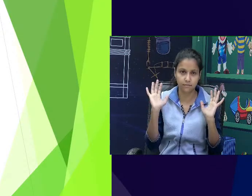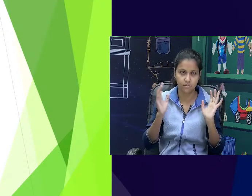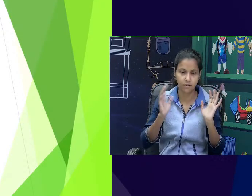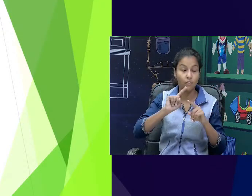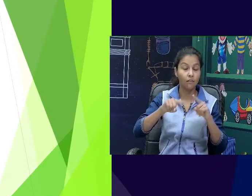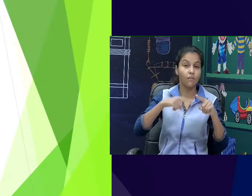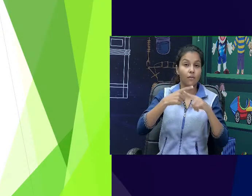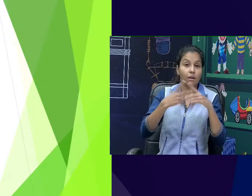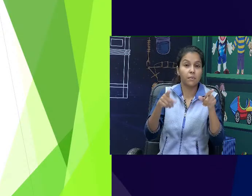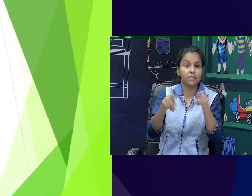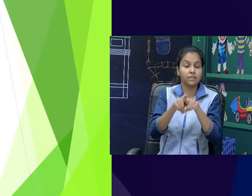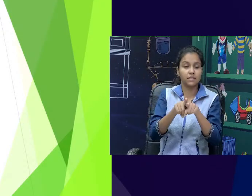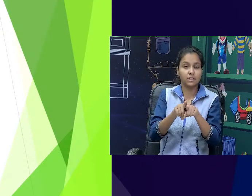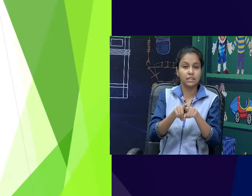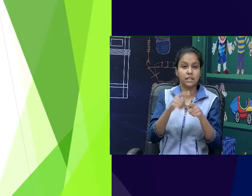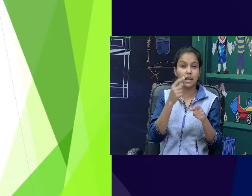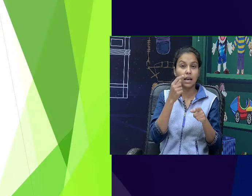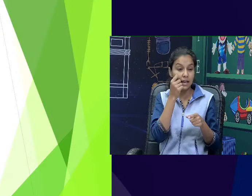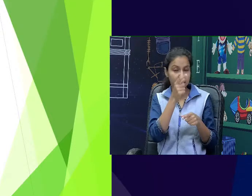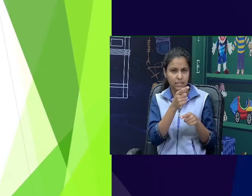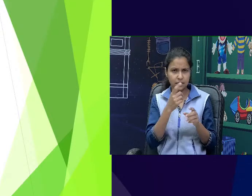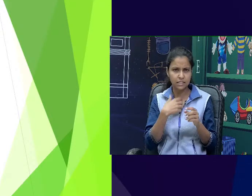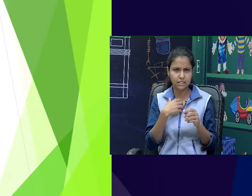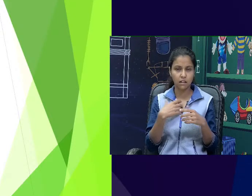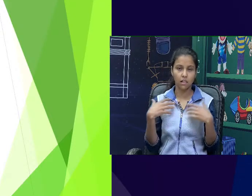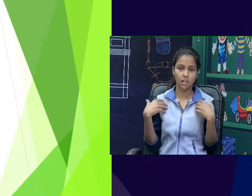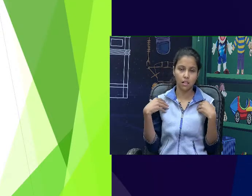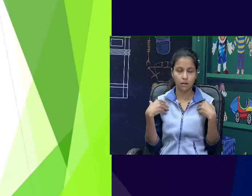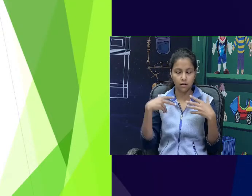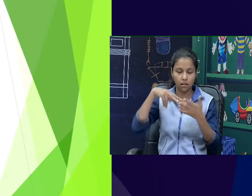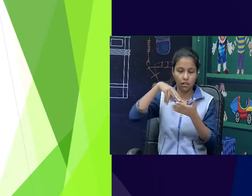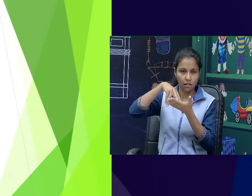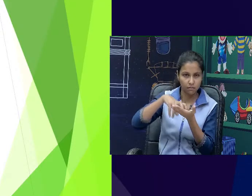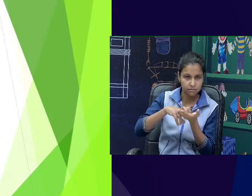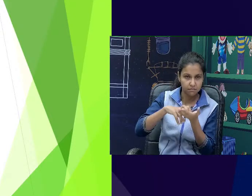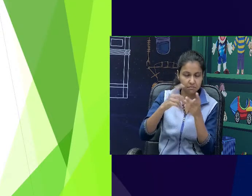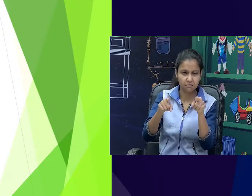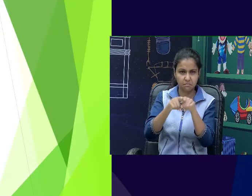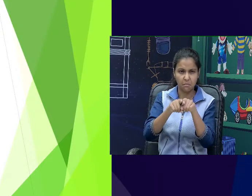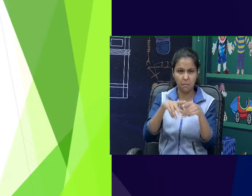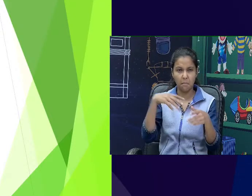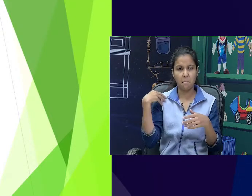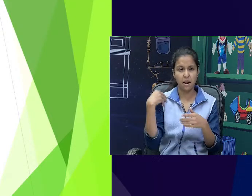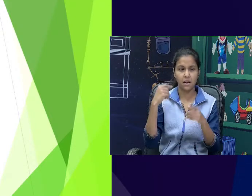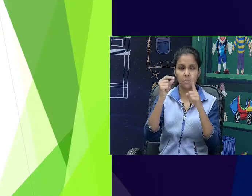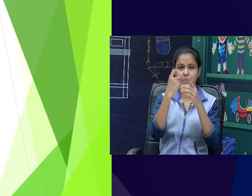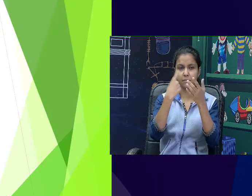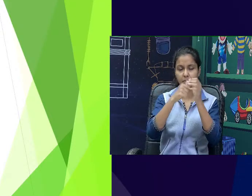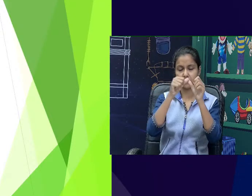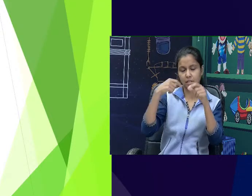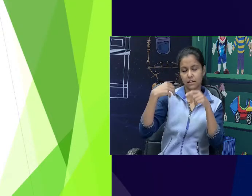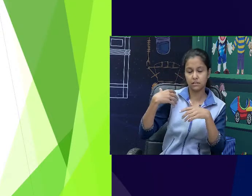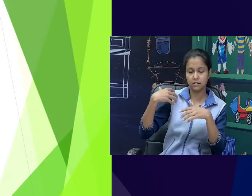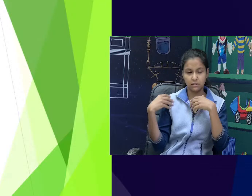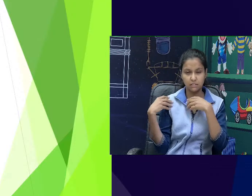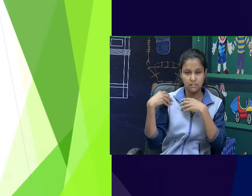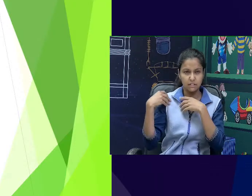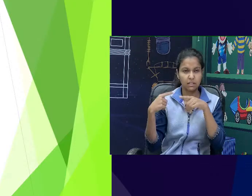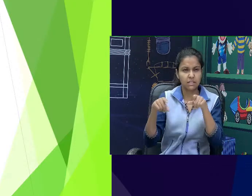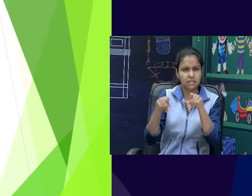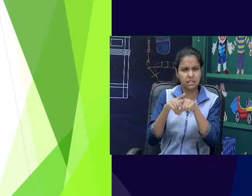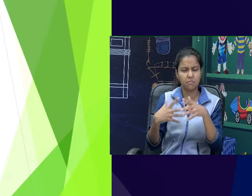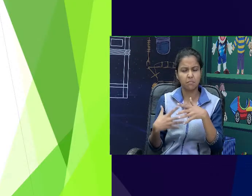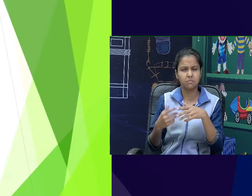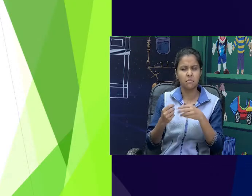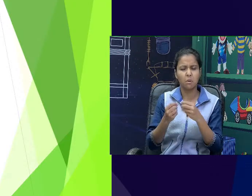what happened was that his lower body he felt that his body was paralyzed. And all of a sudden,